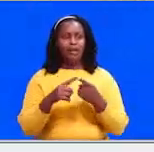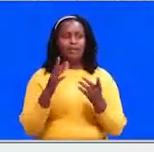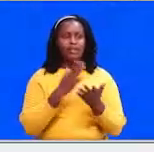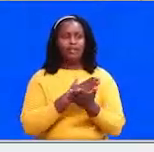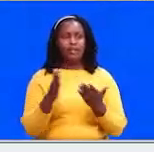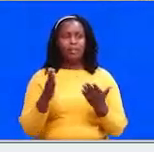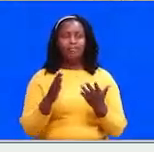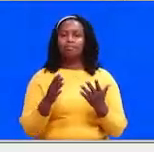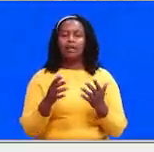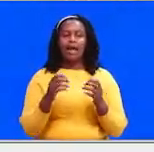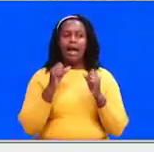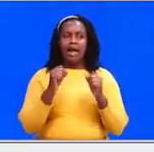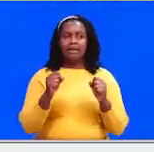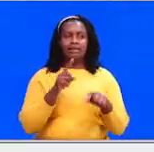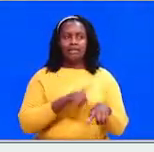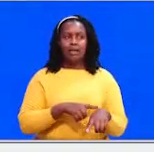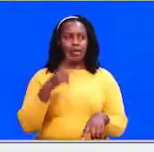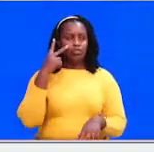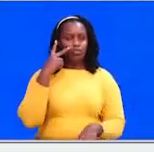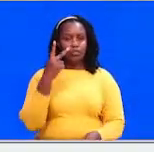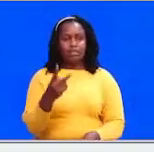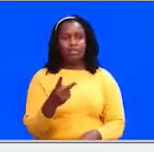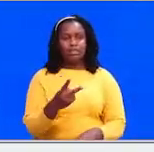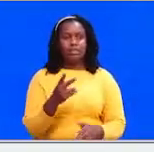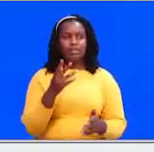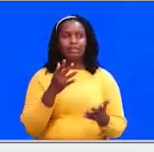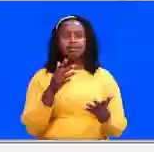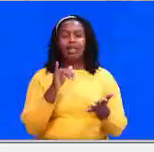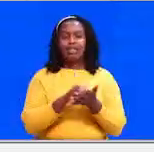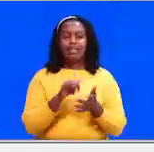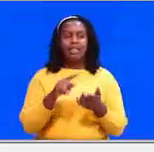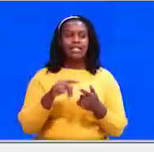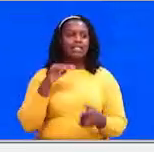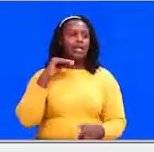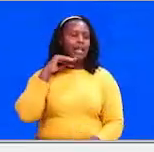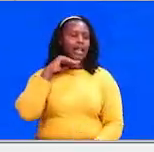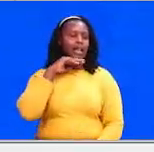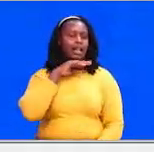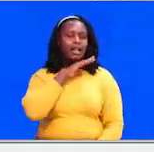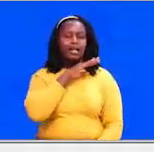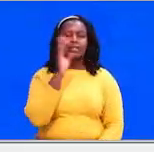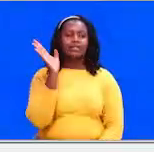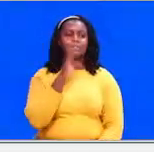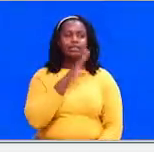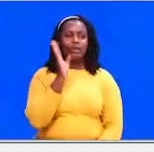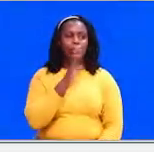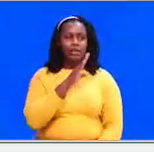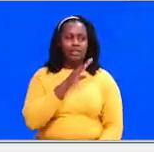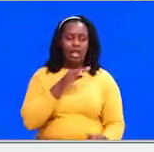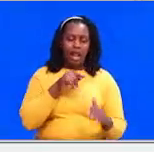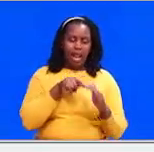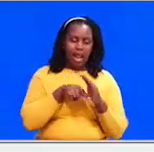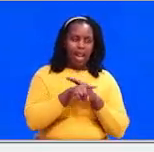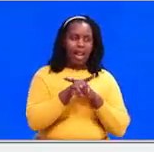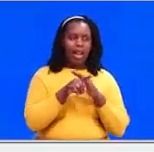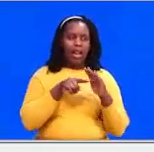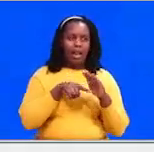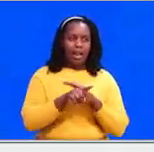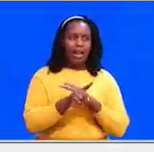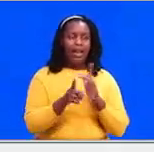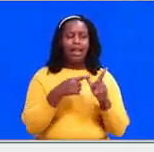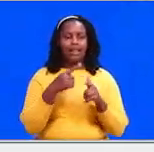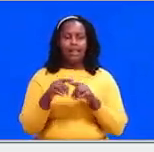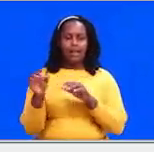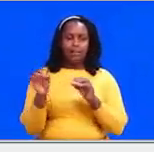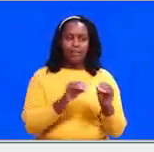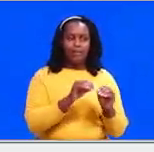moment, because this is where you see the real raw sewage. Wow, that's the sewage. So it's flowing in, and then it overflows to the